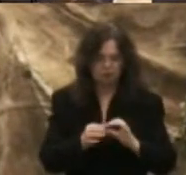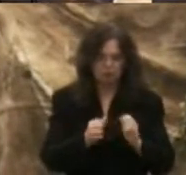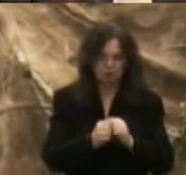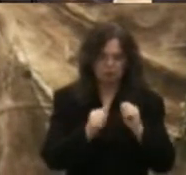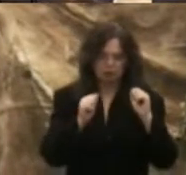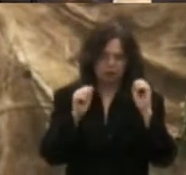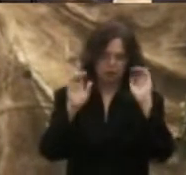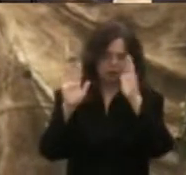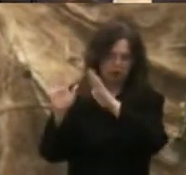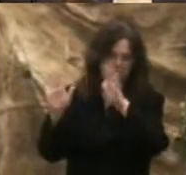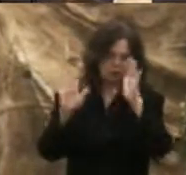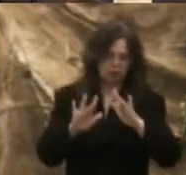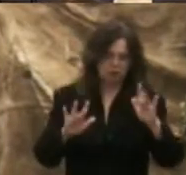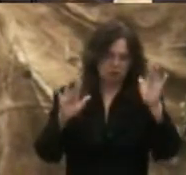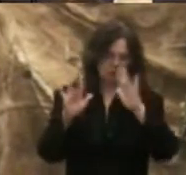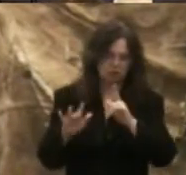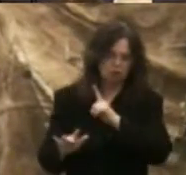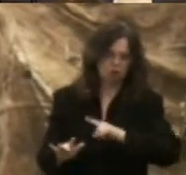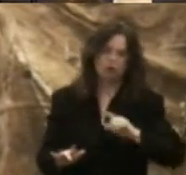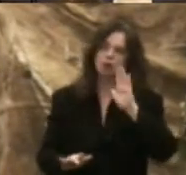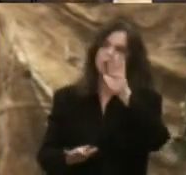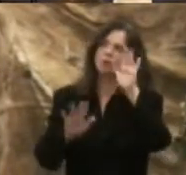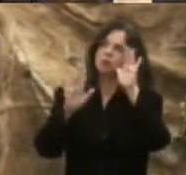saints. Lord, in your mercy.